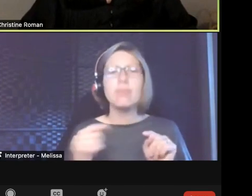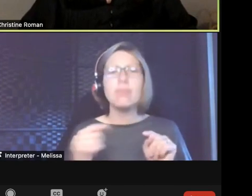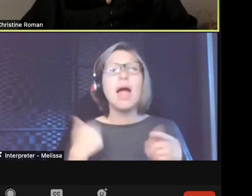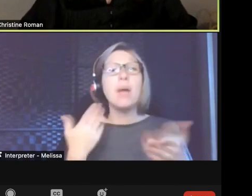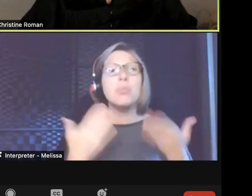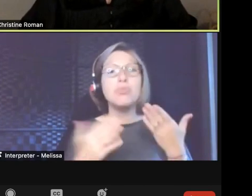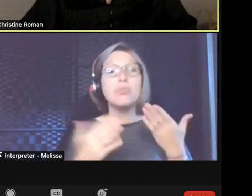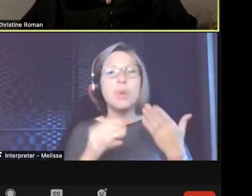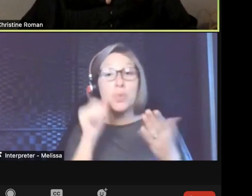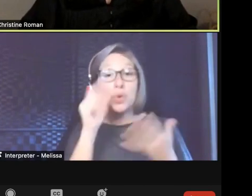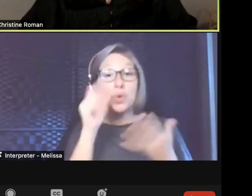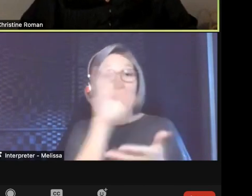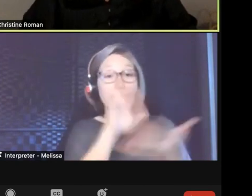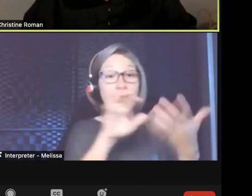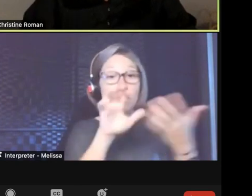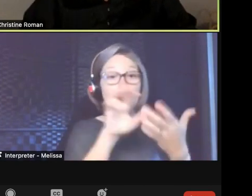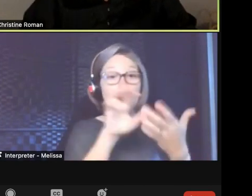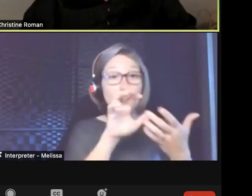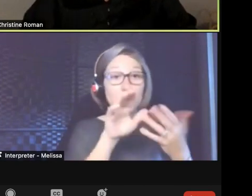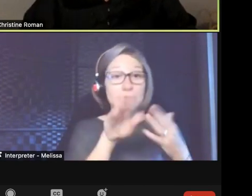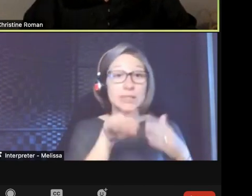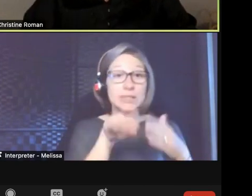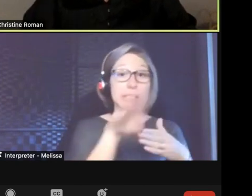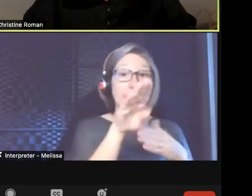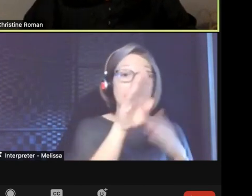person,